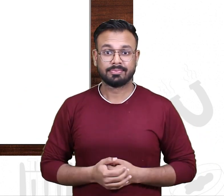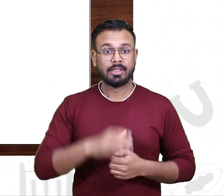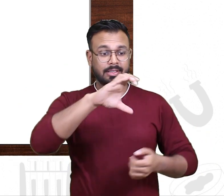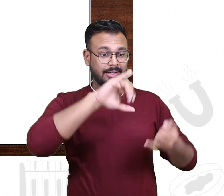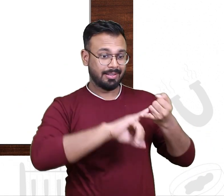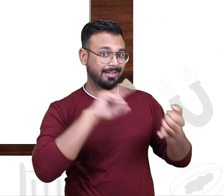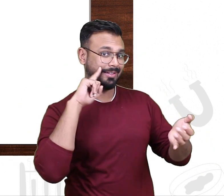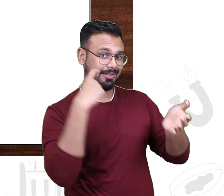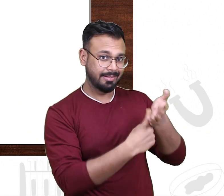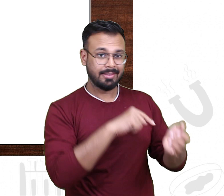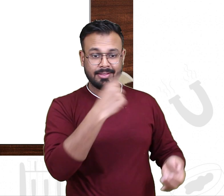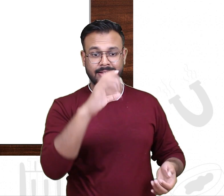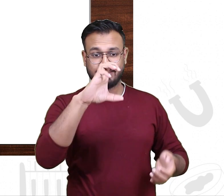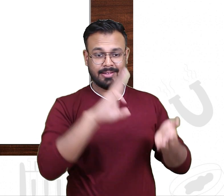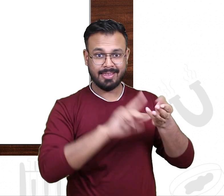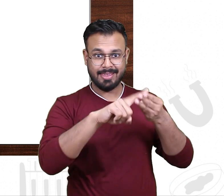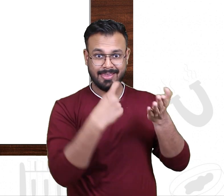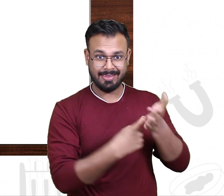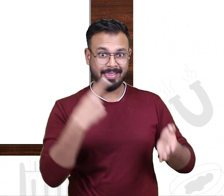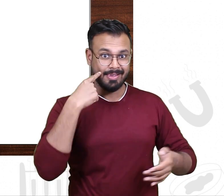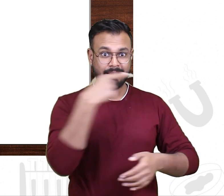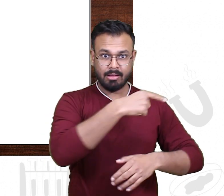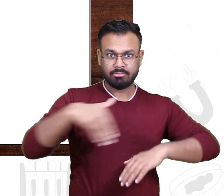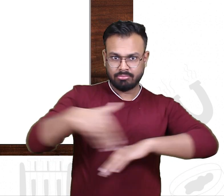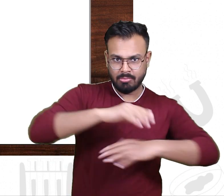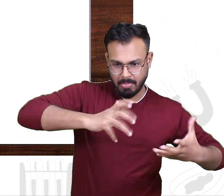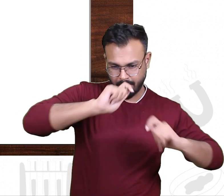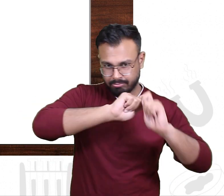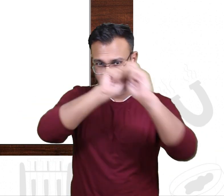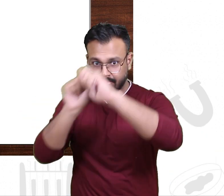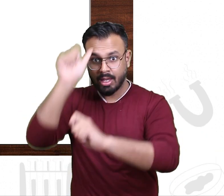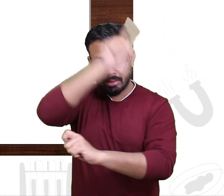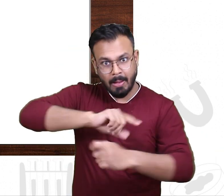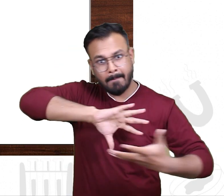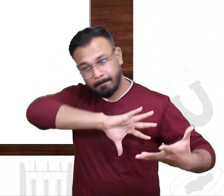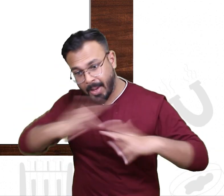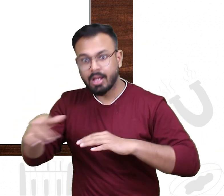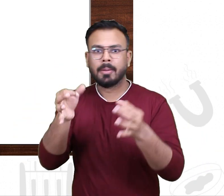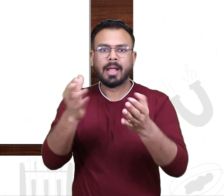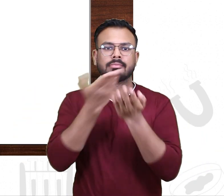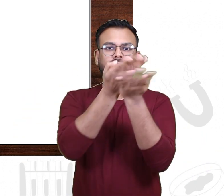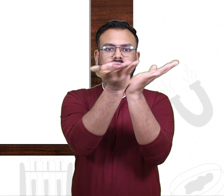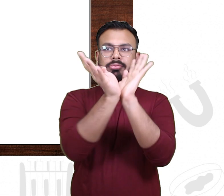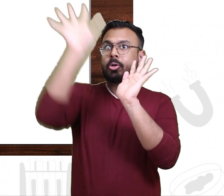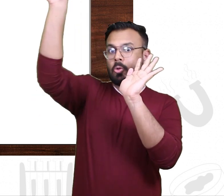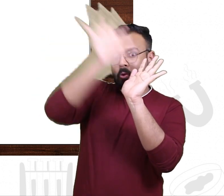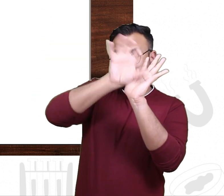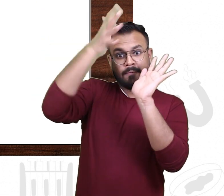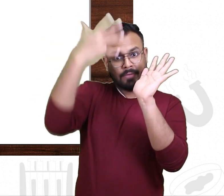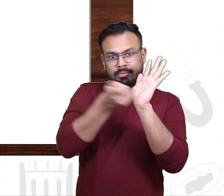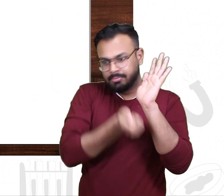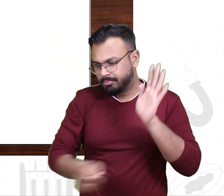CSIR CMERI, an engineering research institute in India, is taking innovation to the next level by developing a solar